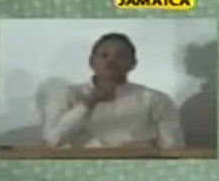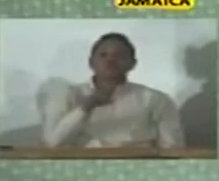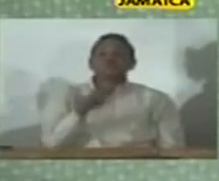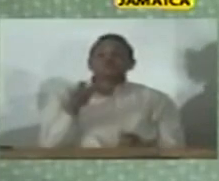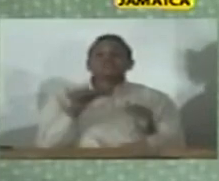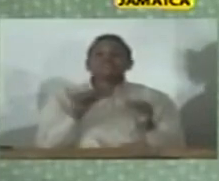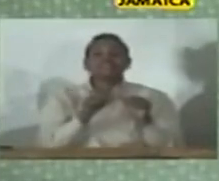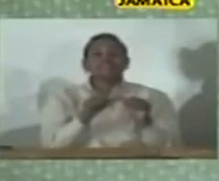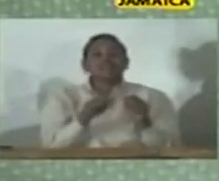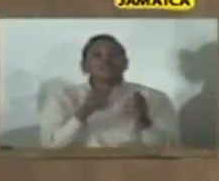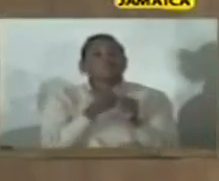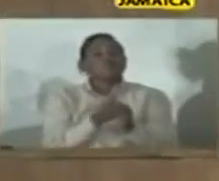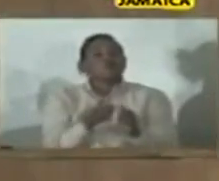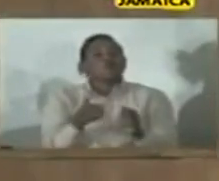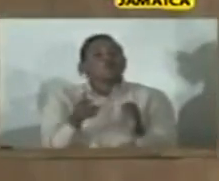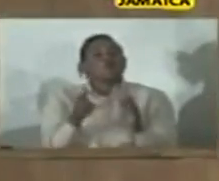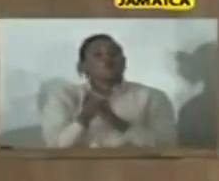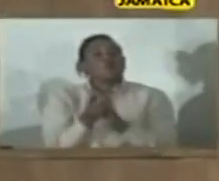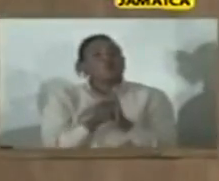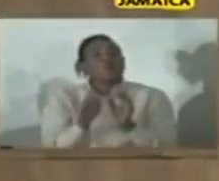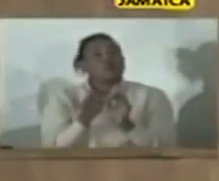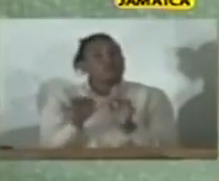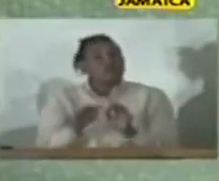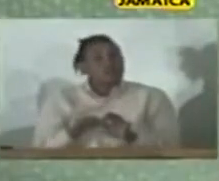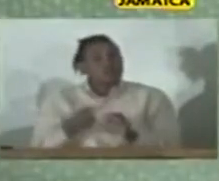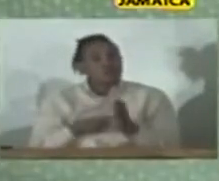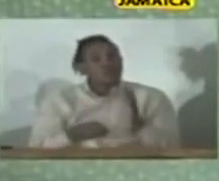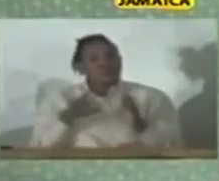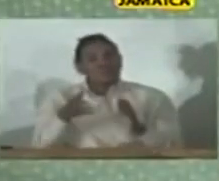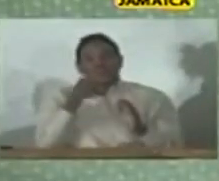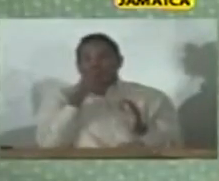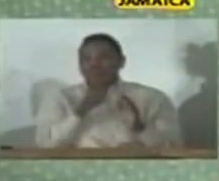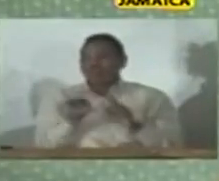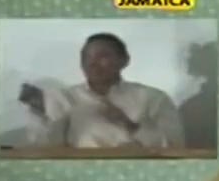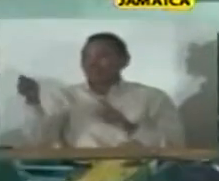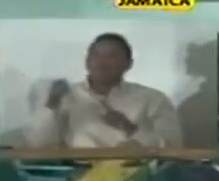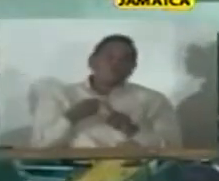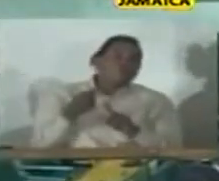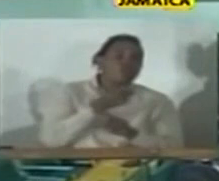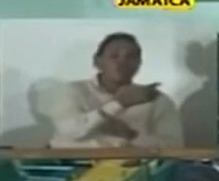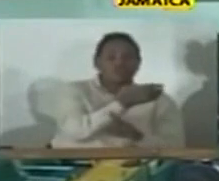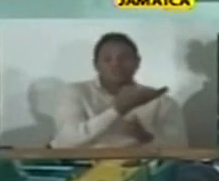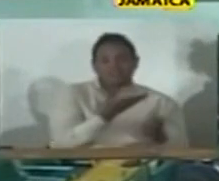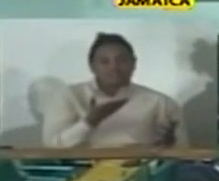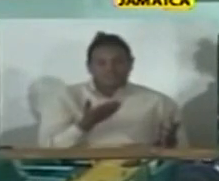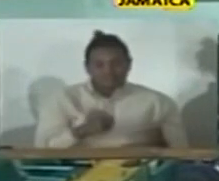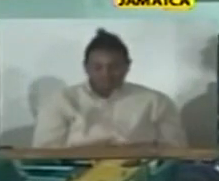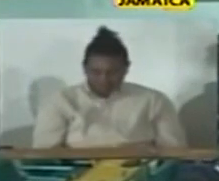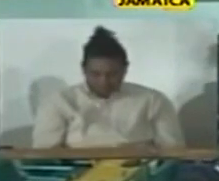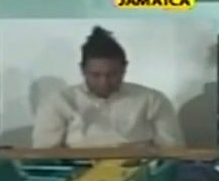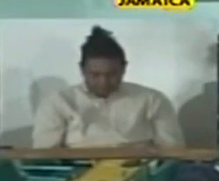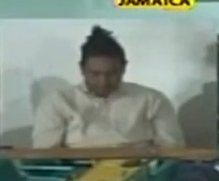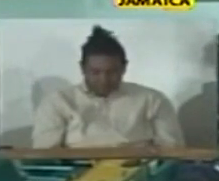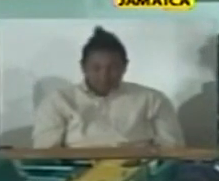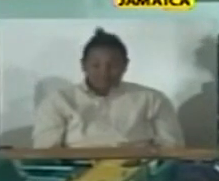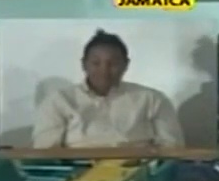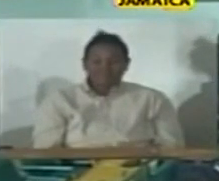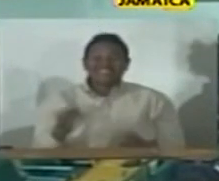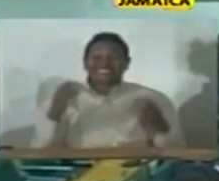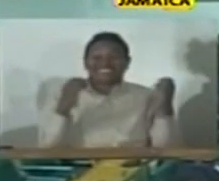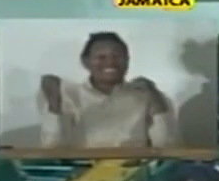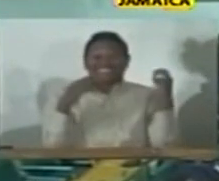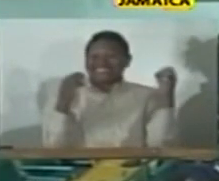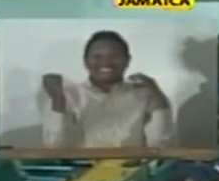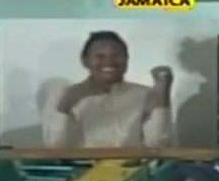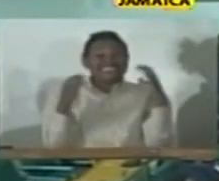to the legislation that is before you. No. You need to do it. Let me